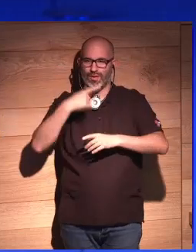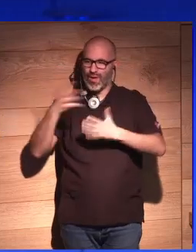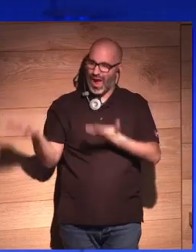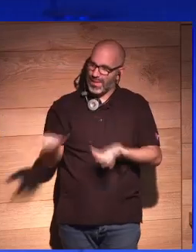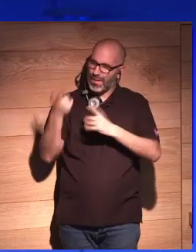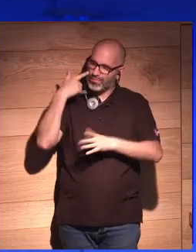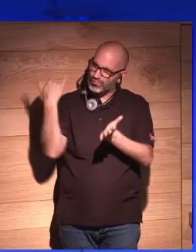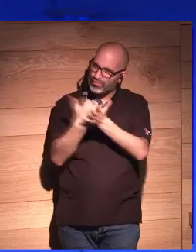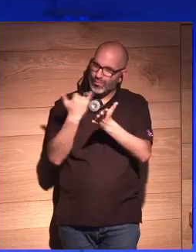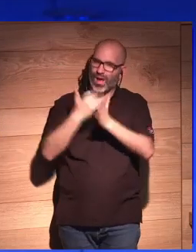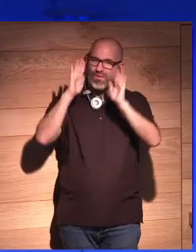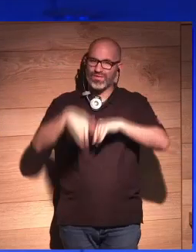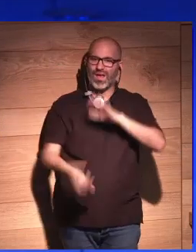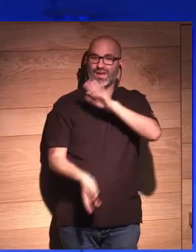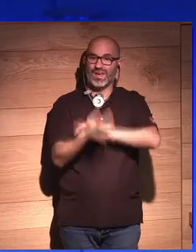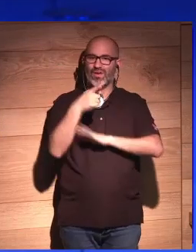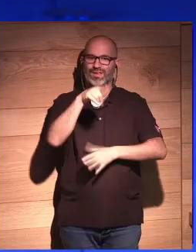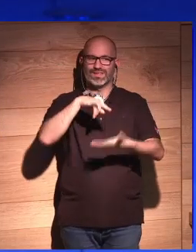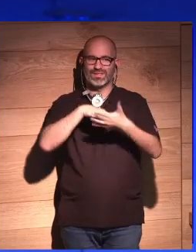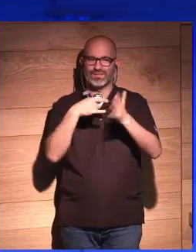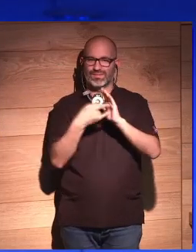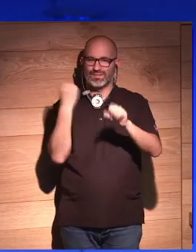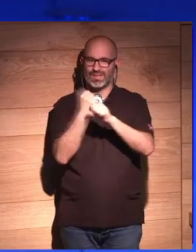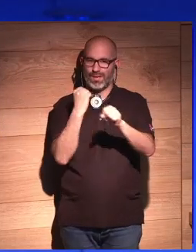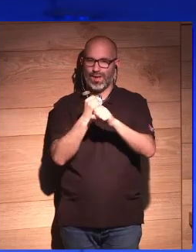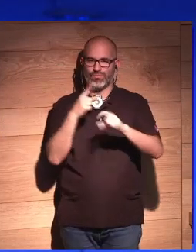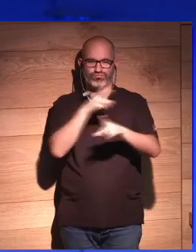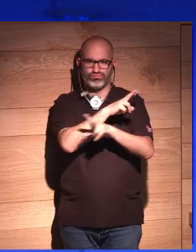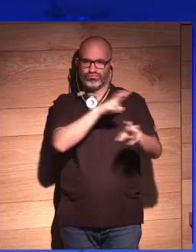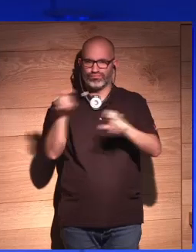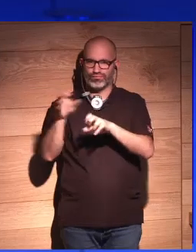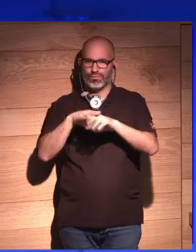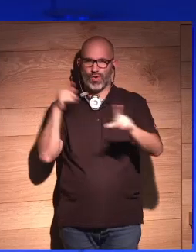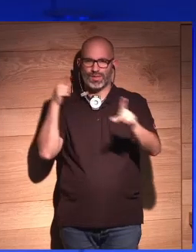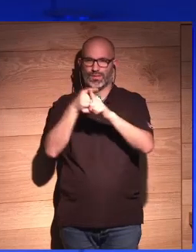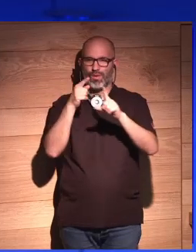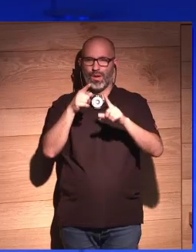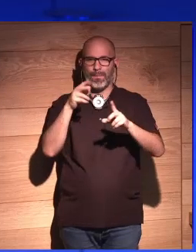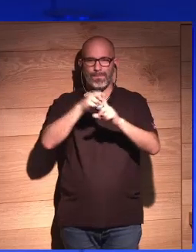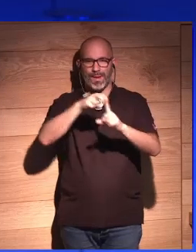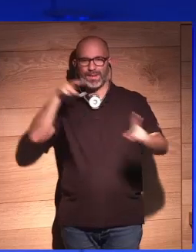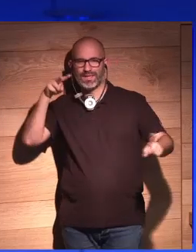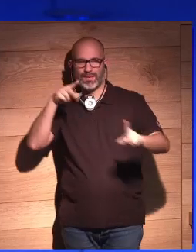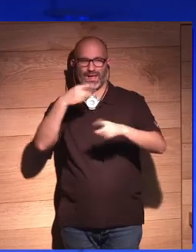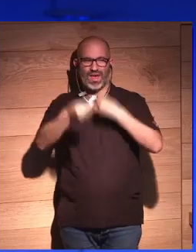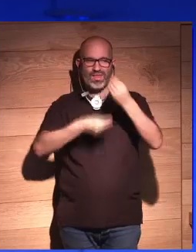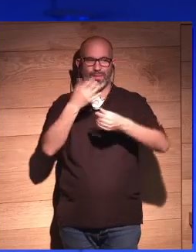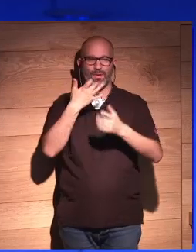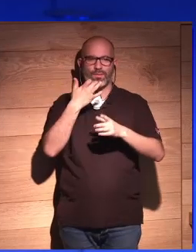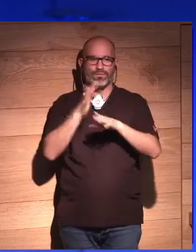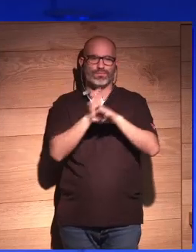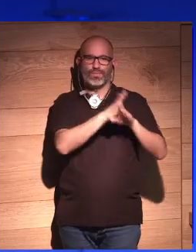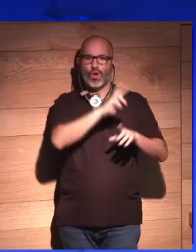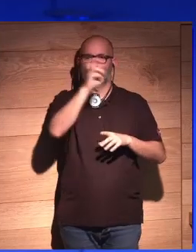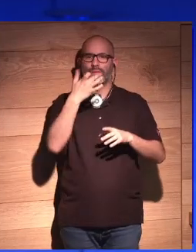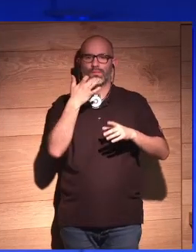this groundbreaking VR work called Perspective, the Party, which put audiences in the shoes of both a man and then again as